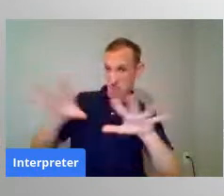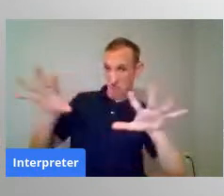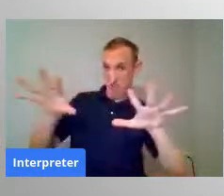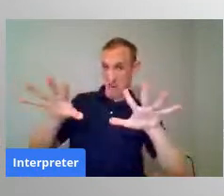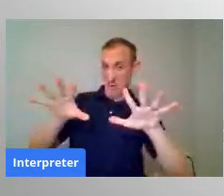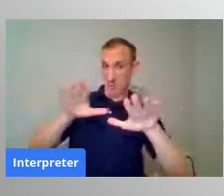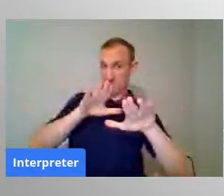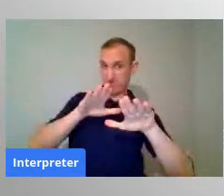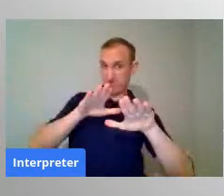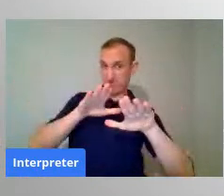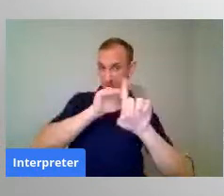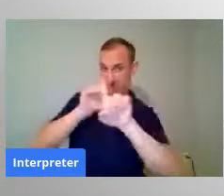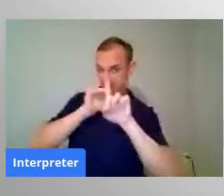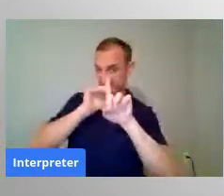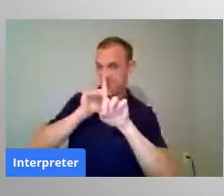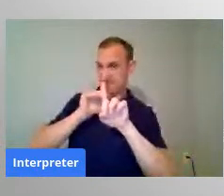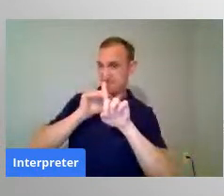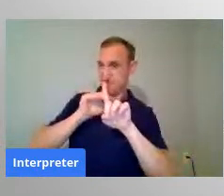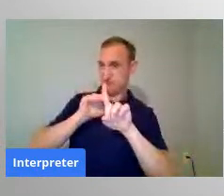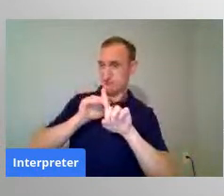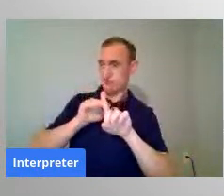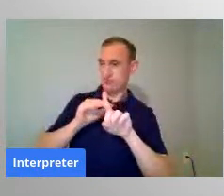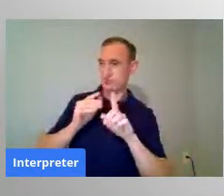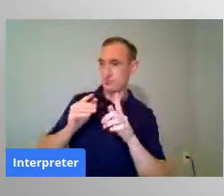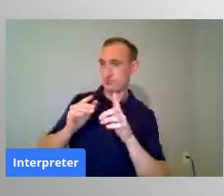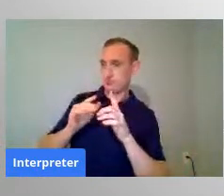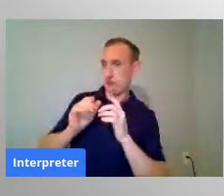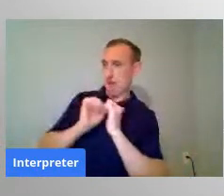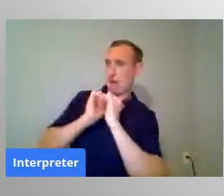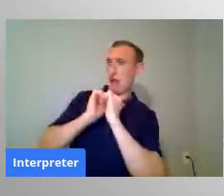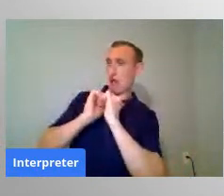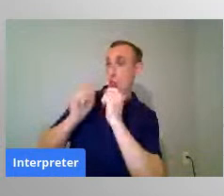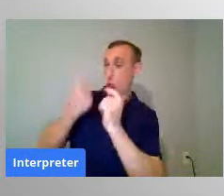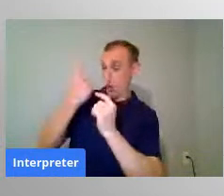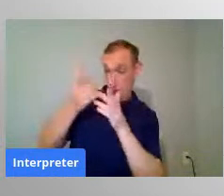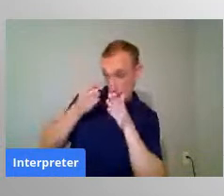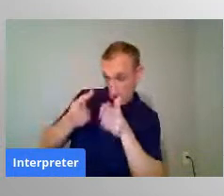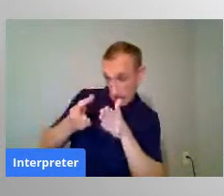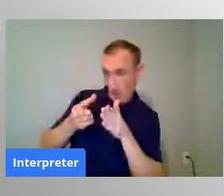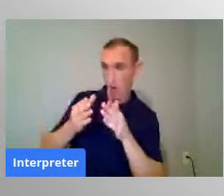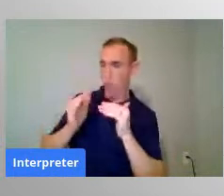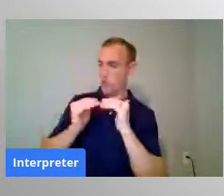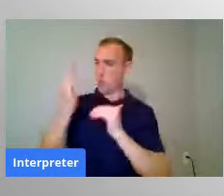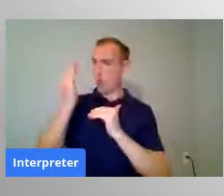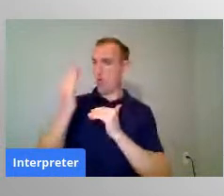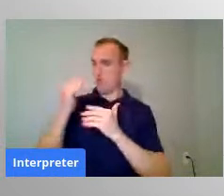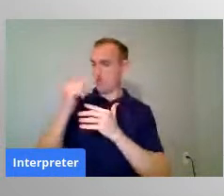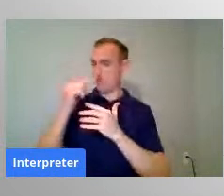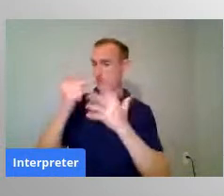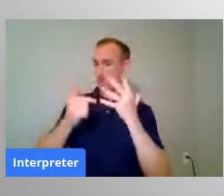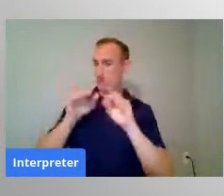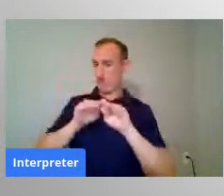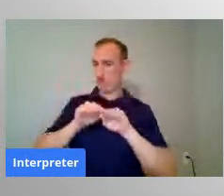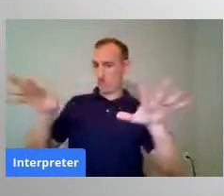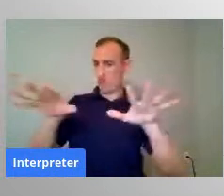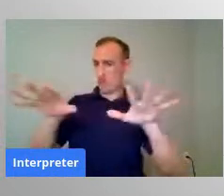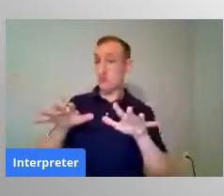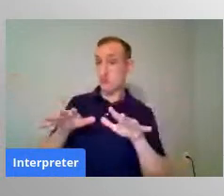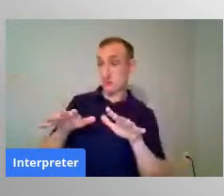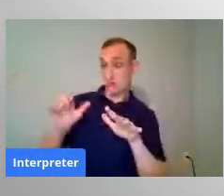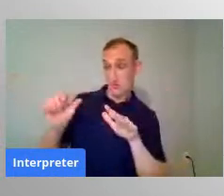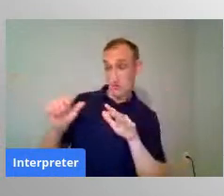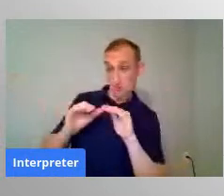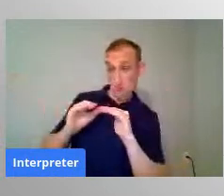Can you ask that again? I think I missed part of it. Is there a way that the communications office can share